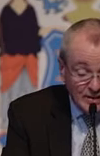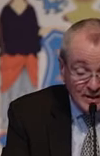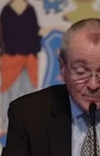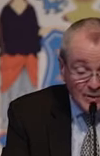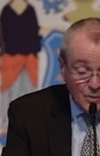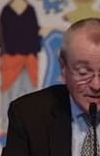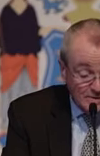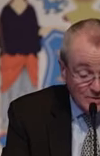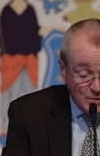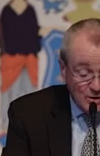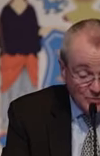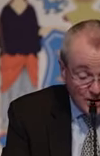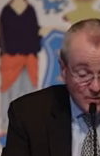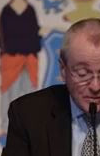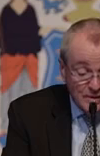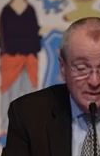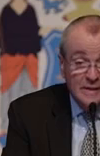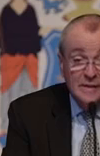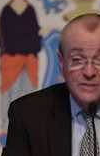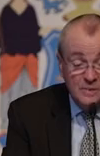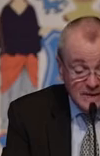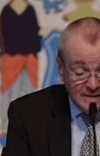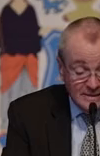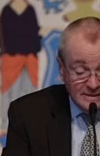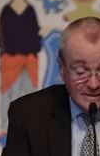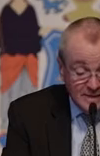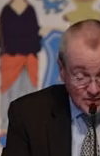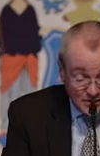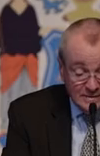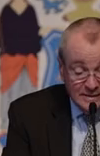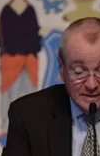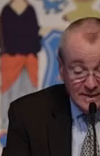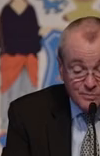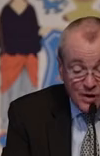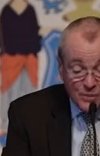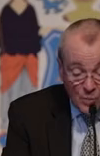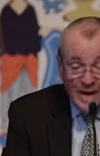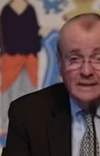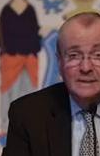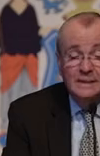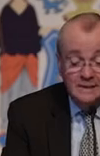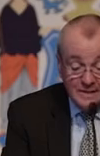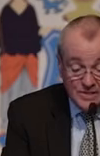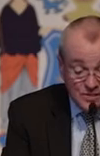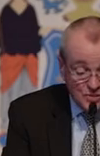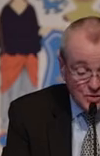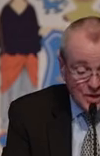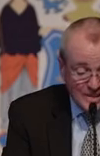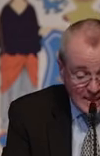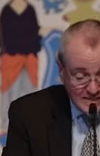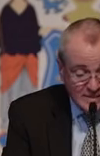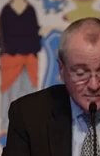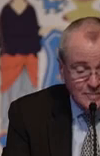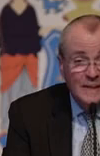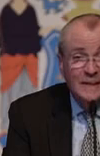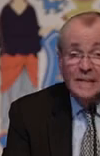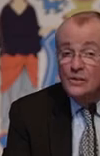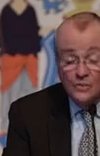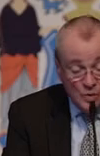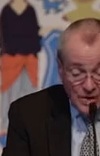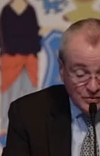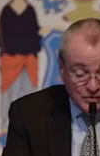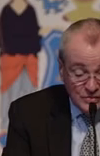as, by the way, Darell's mother. He leaves behind Islin, his brother Wayne, his sister-in-law Kate.